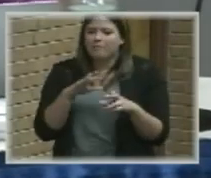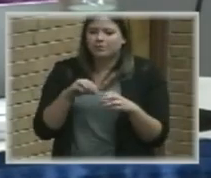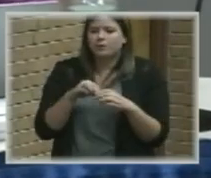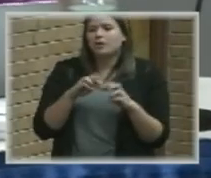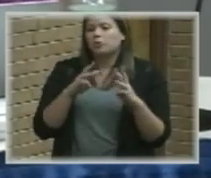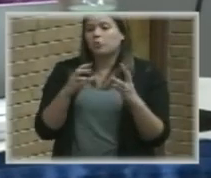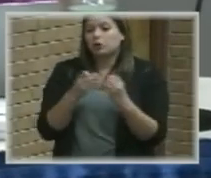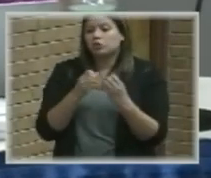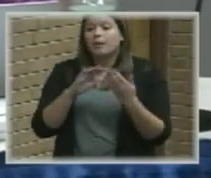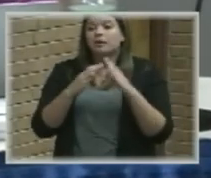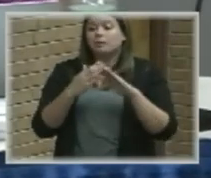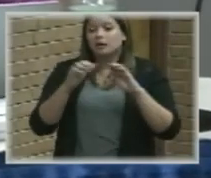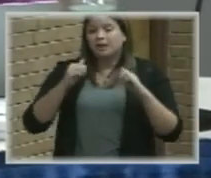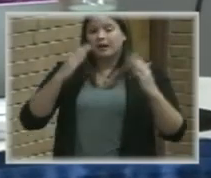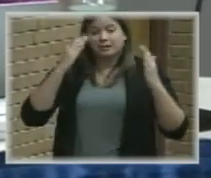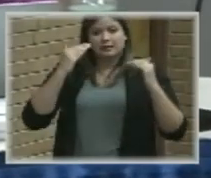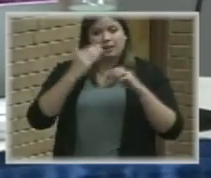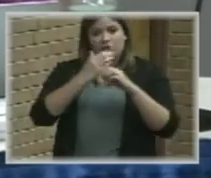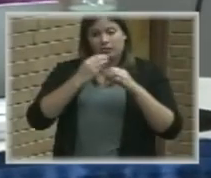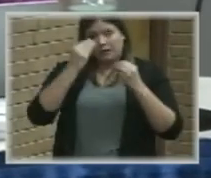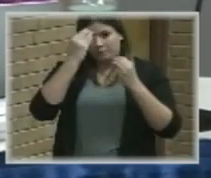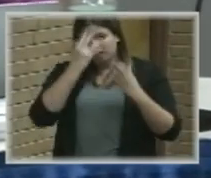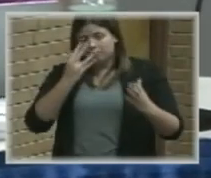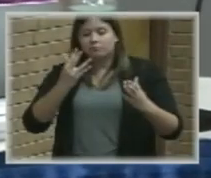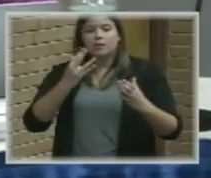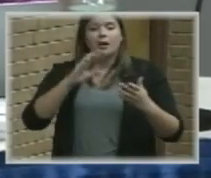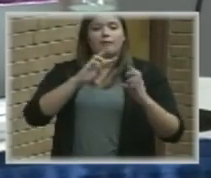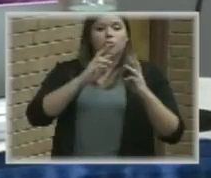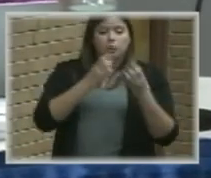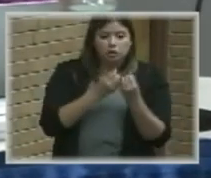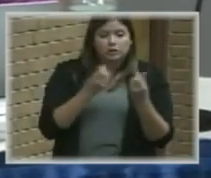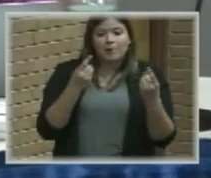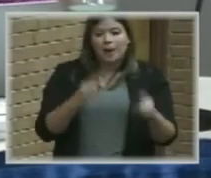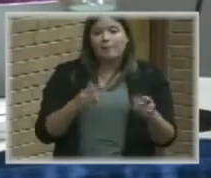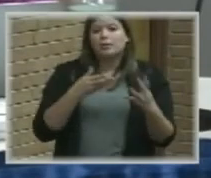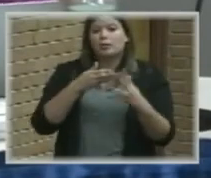see notice of the workshop through social media,